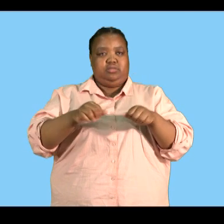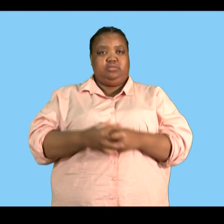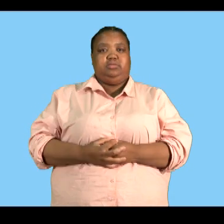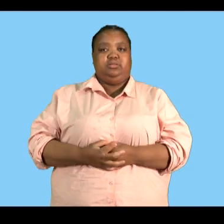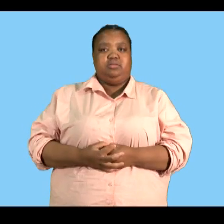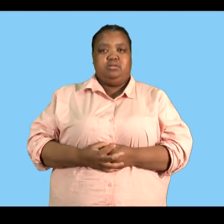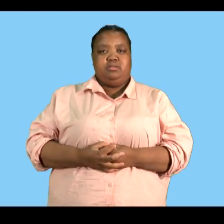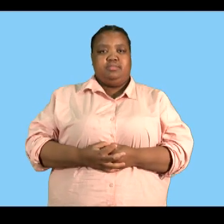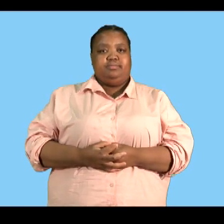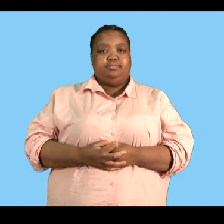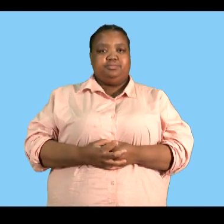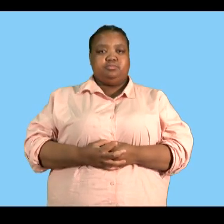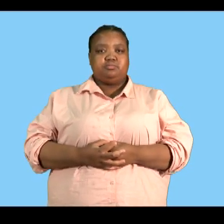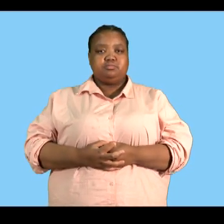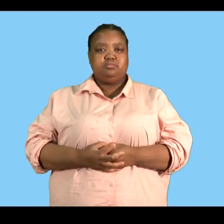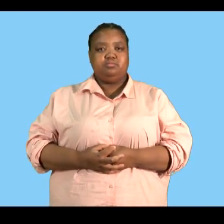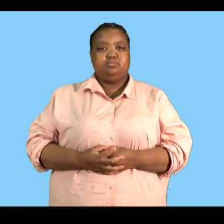are given